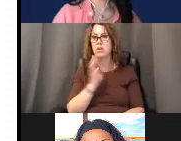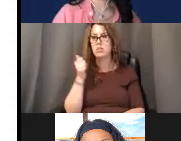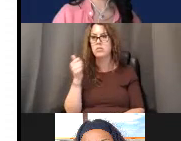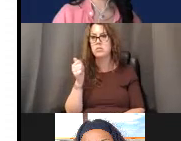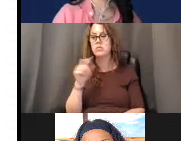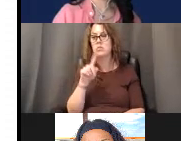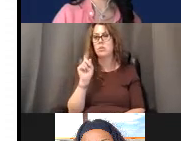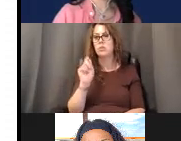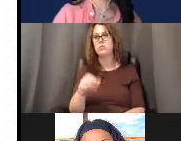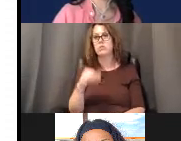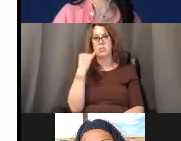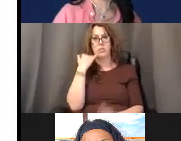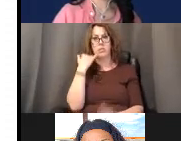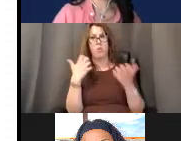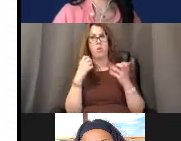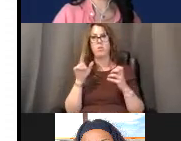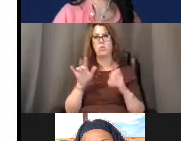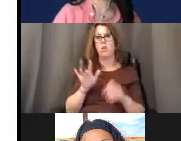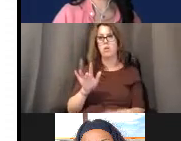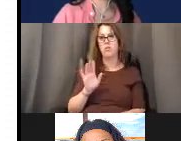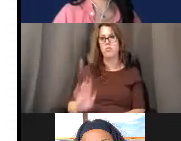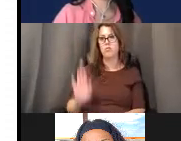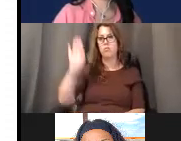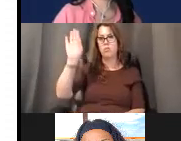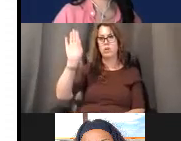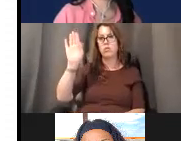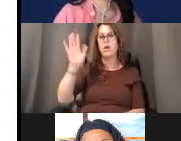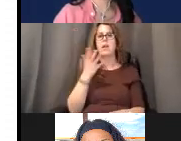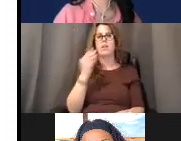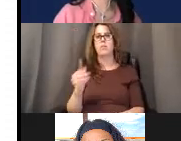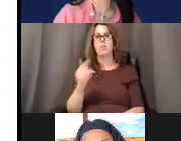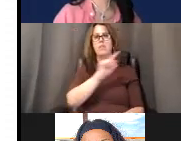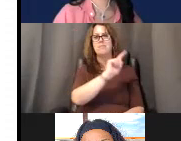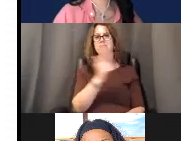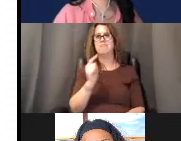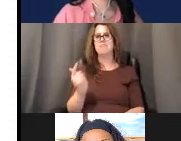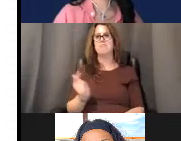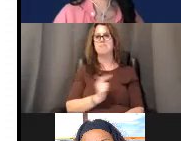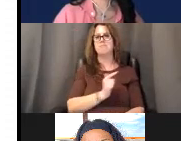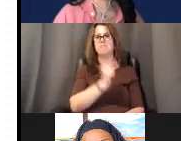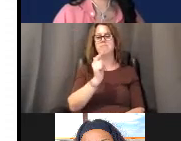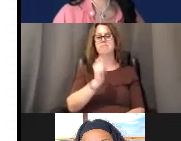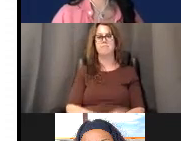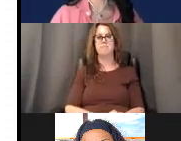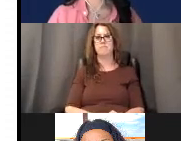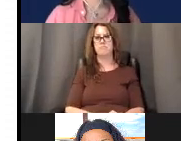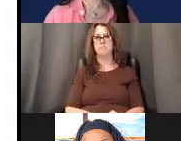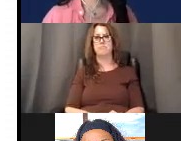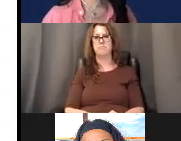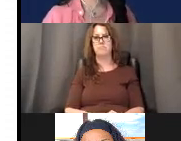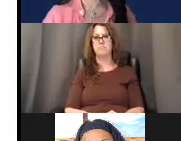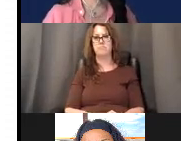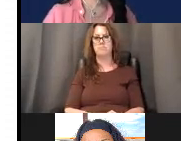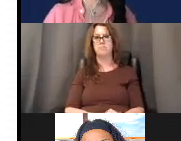and raise your hand and then we can unmute folks in order. So I'll just give folks a minute just to start